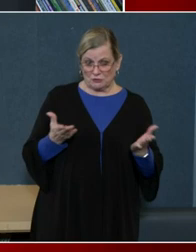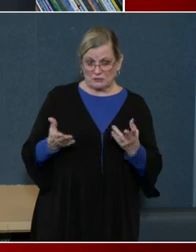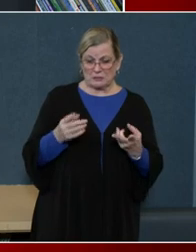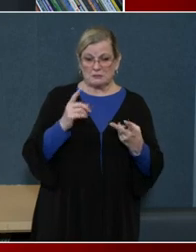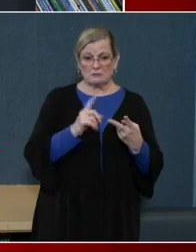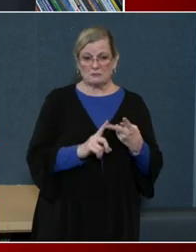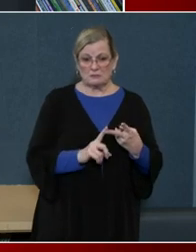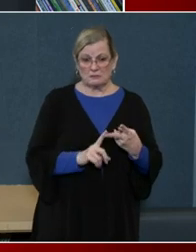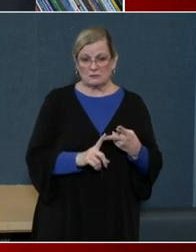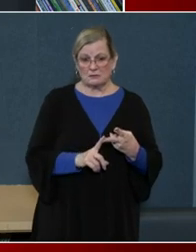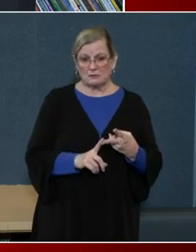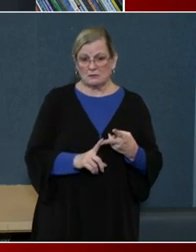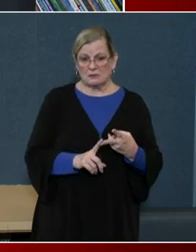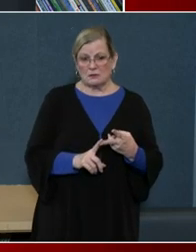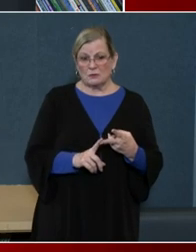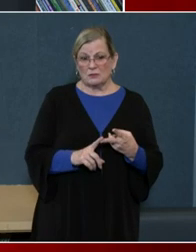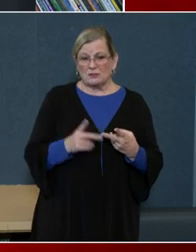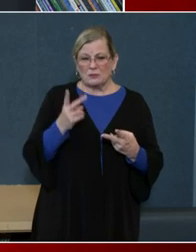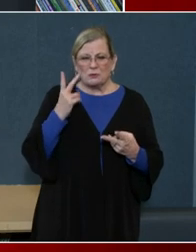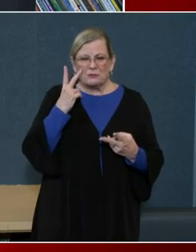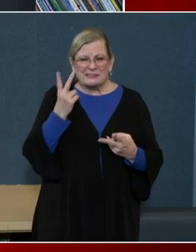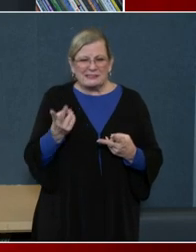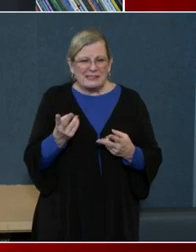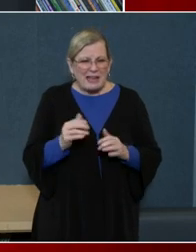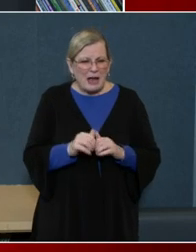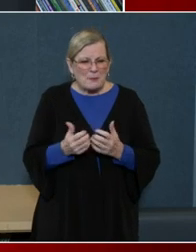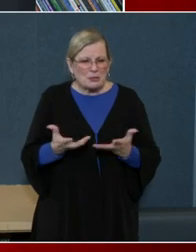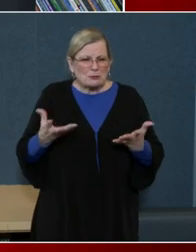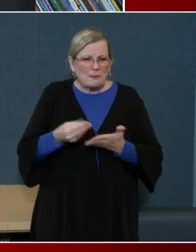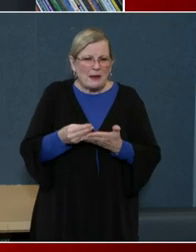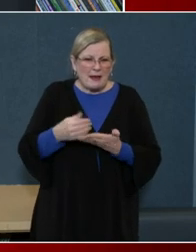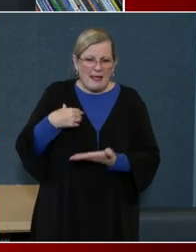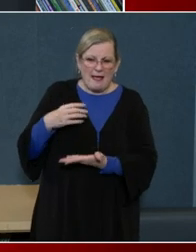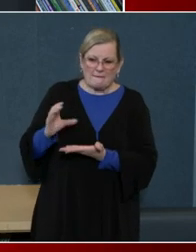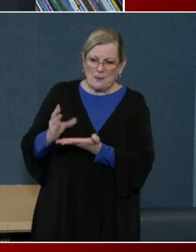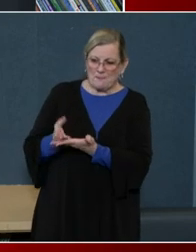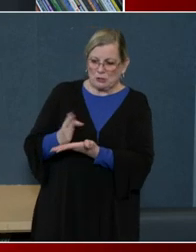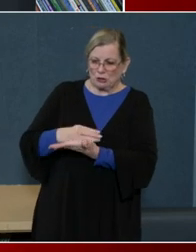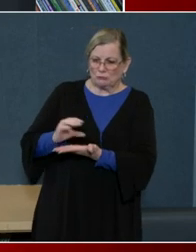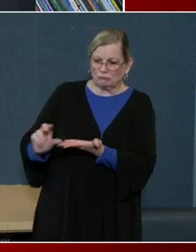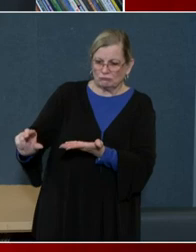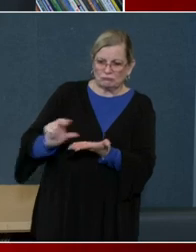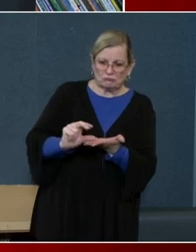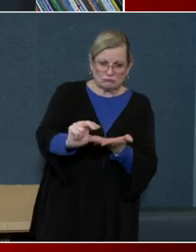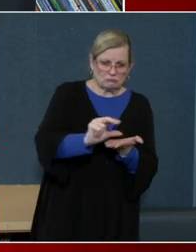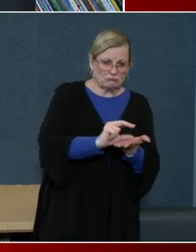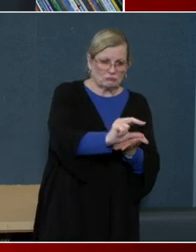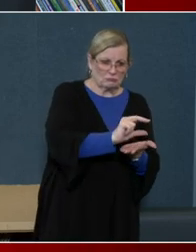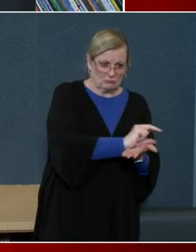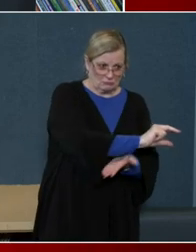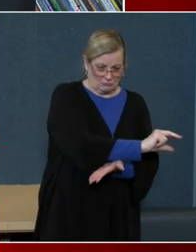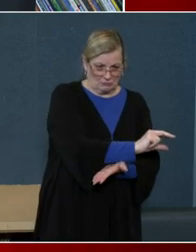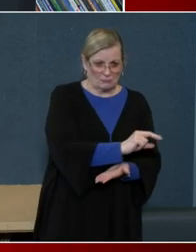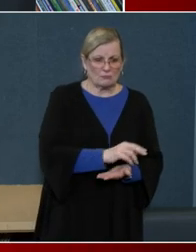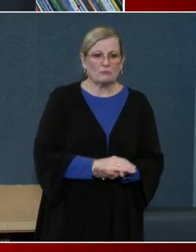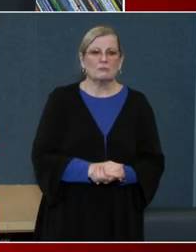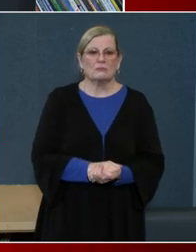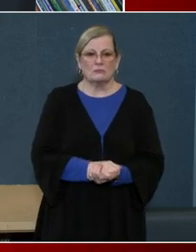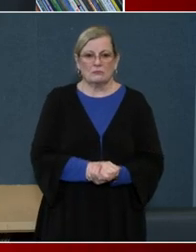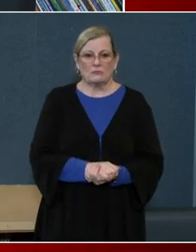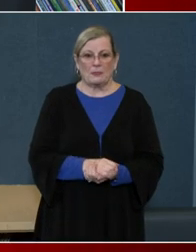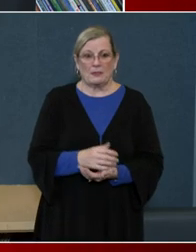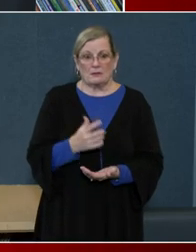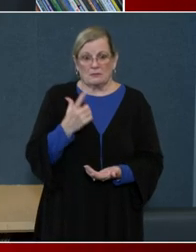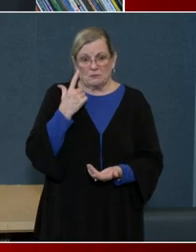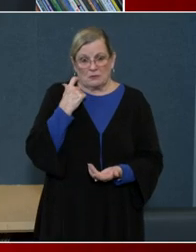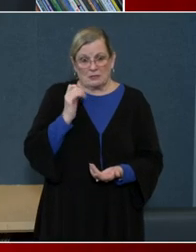the ceiling on how much money can be given out to individuals or households through the Emergency Rental Assistance or ERAP